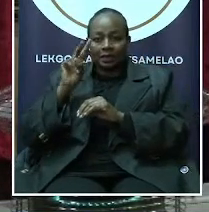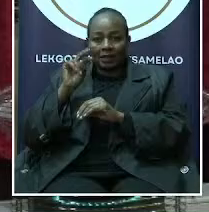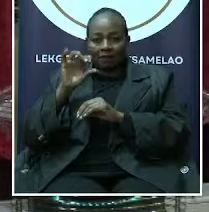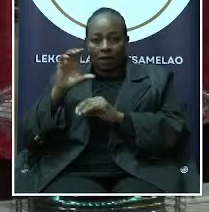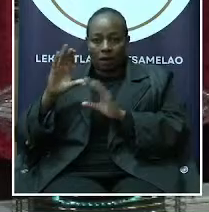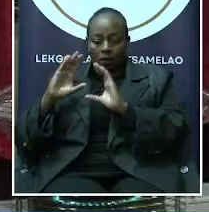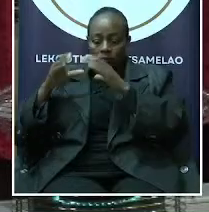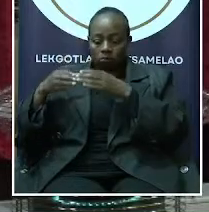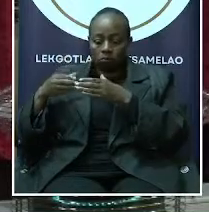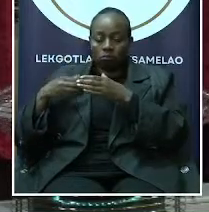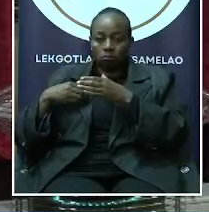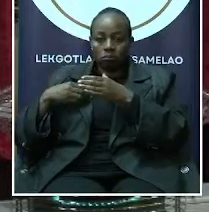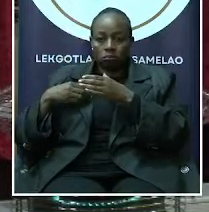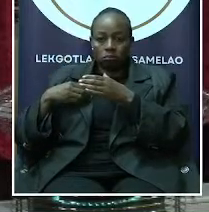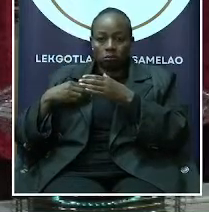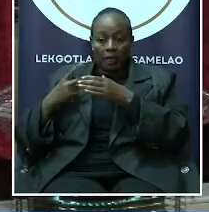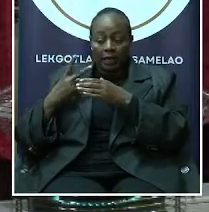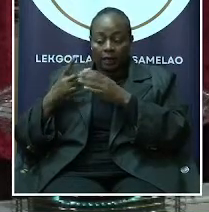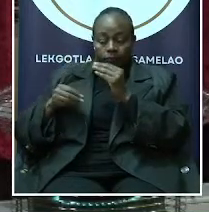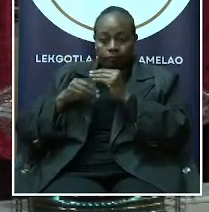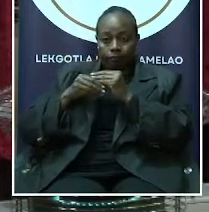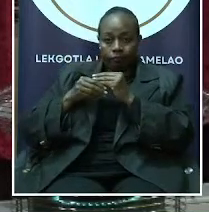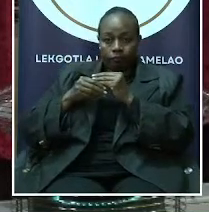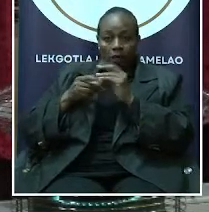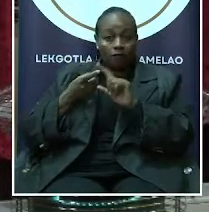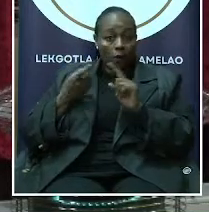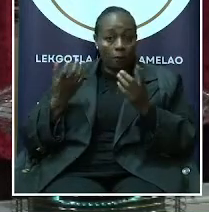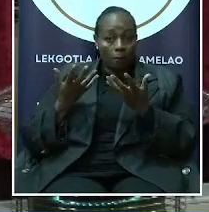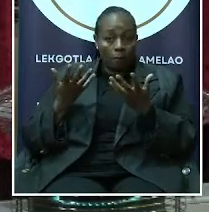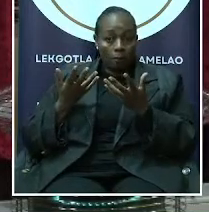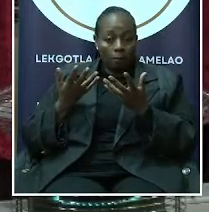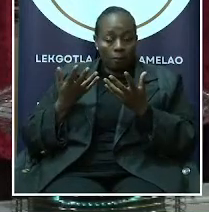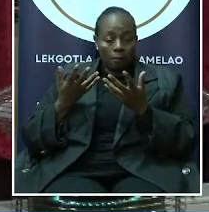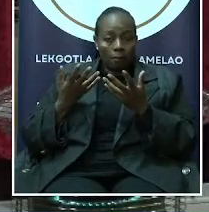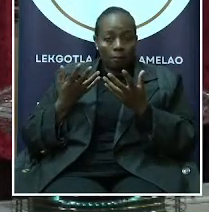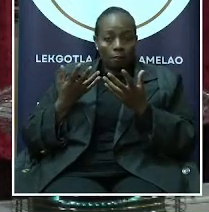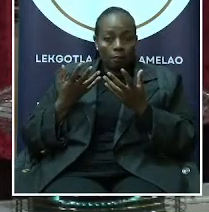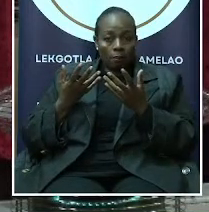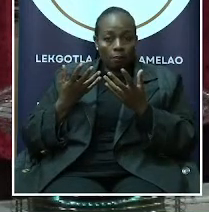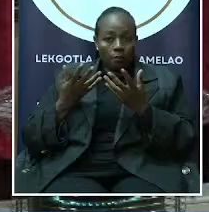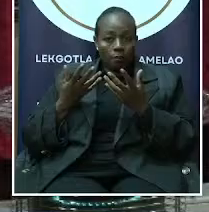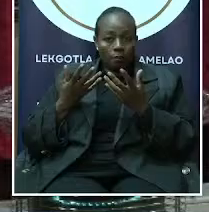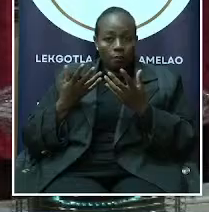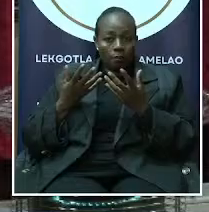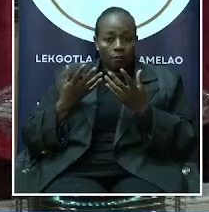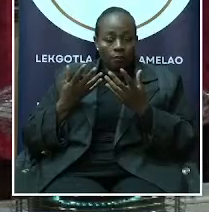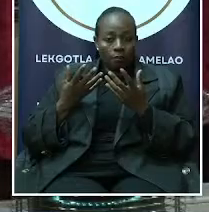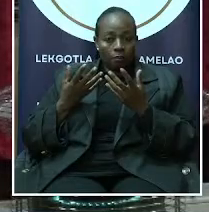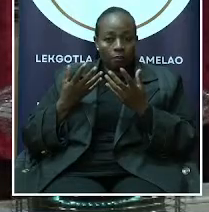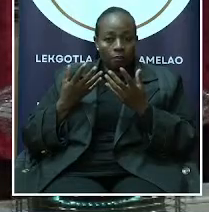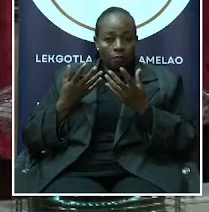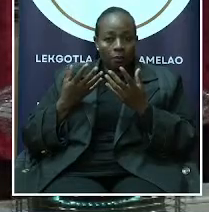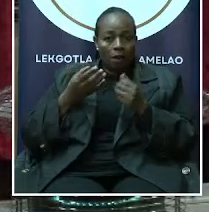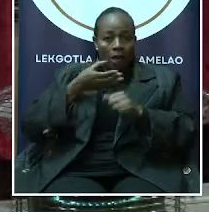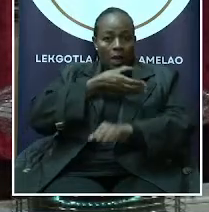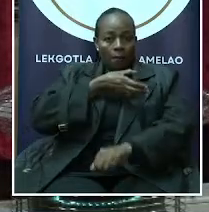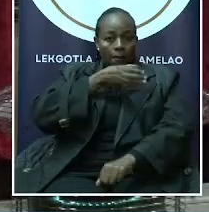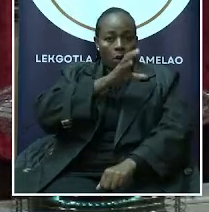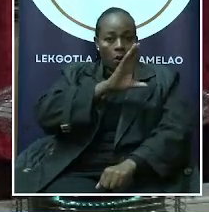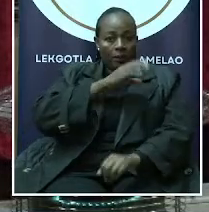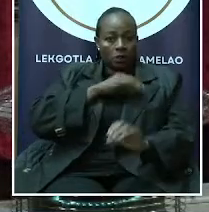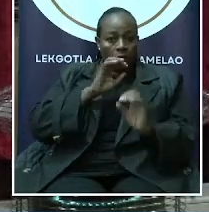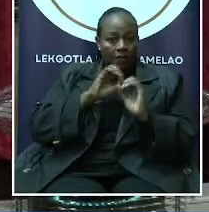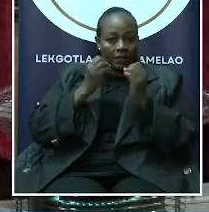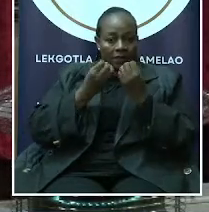you. May I be one of the 2? From? From Precious Women's Empowerment